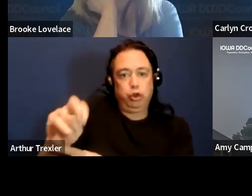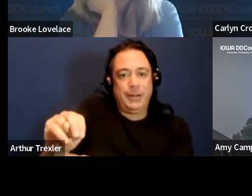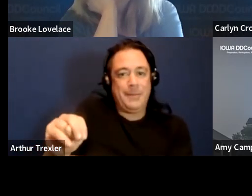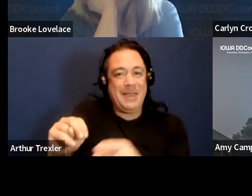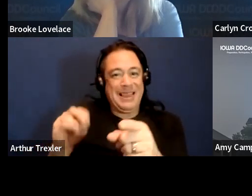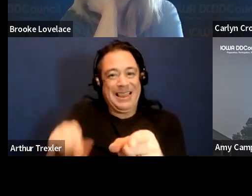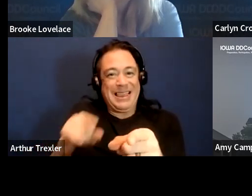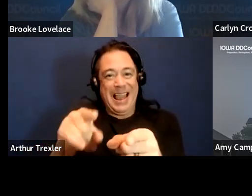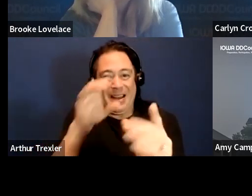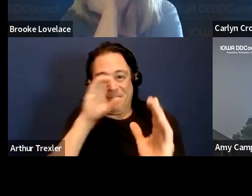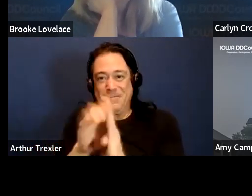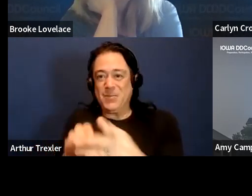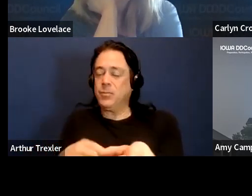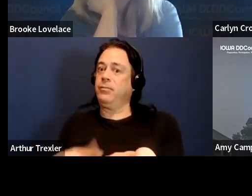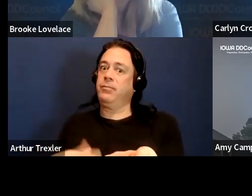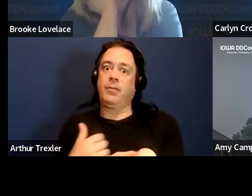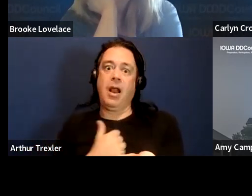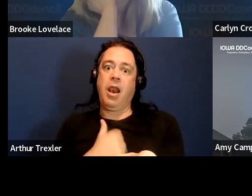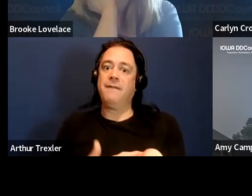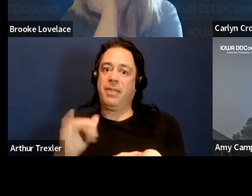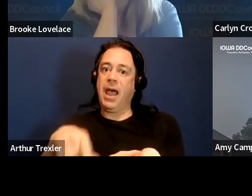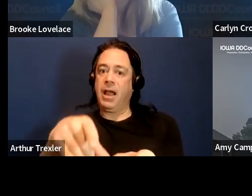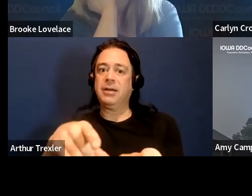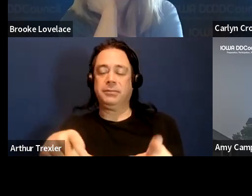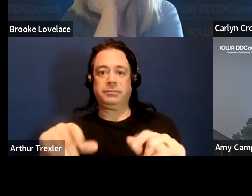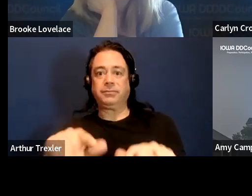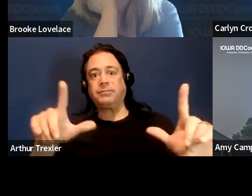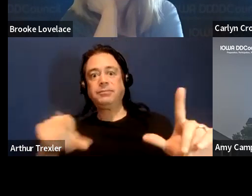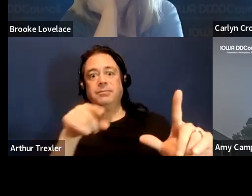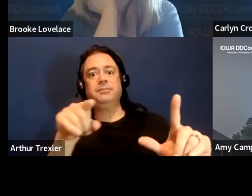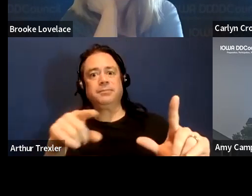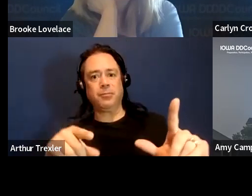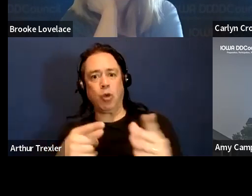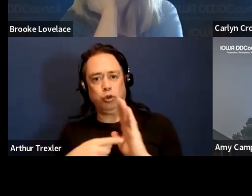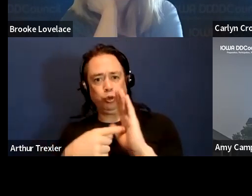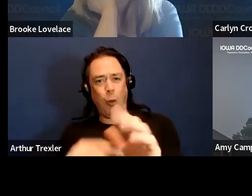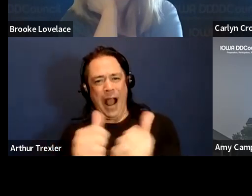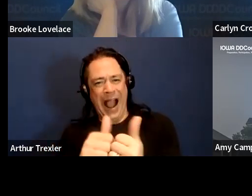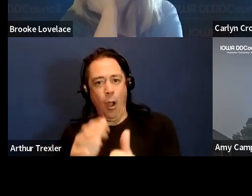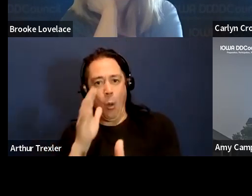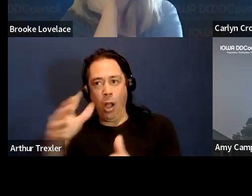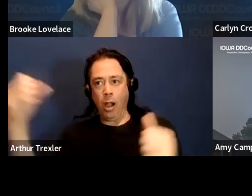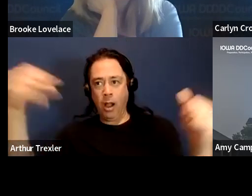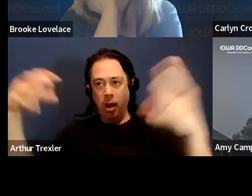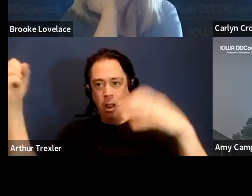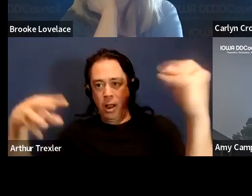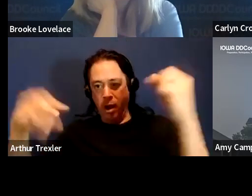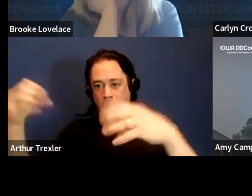because it provides a great visual of how the work is going to progress. So right now we